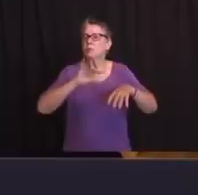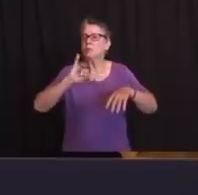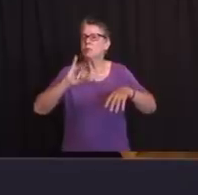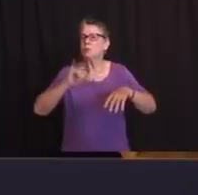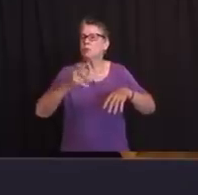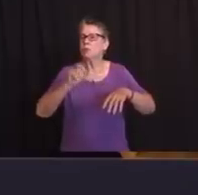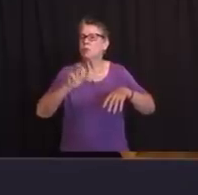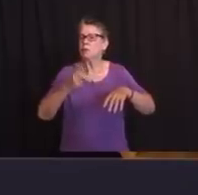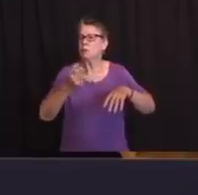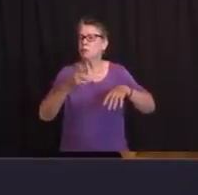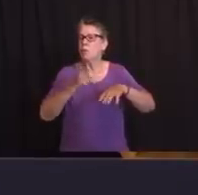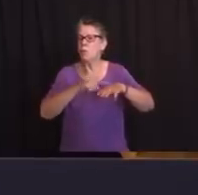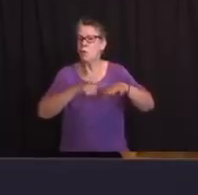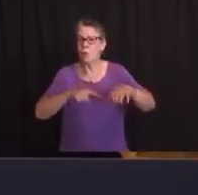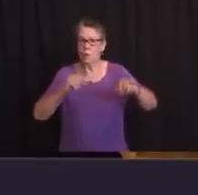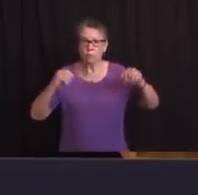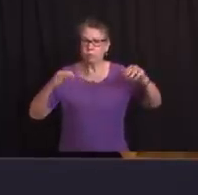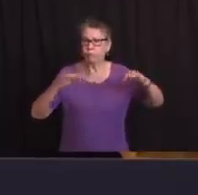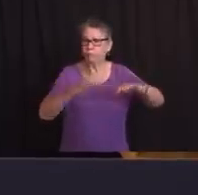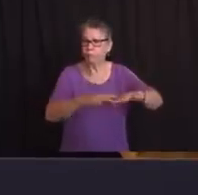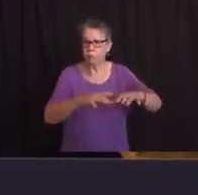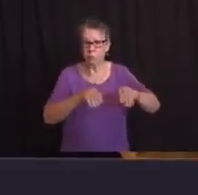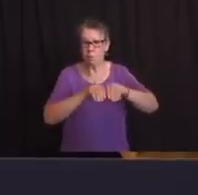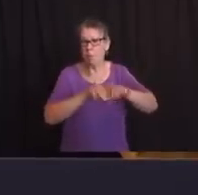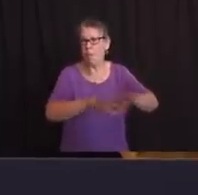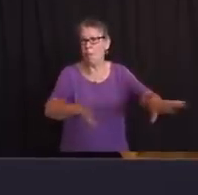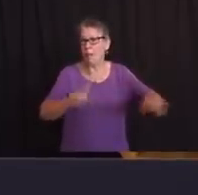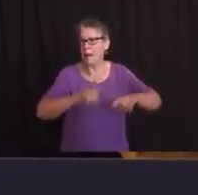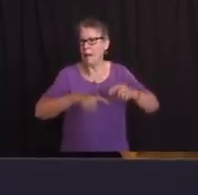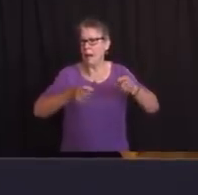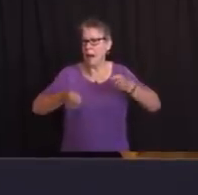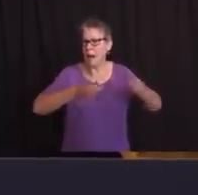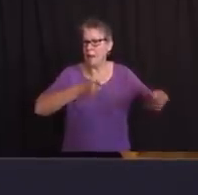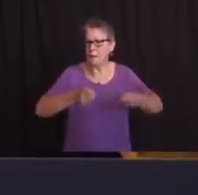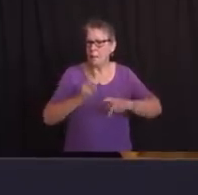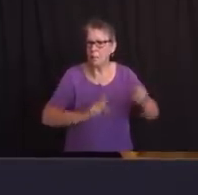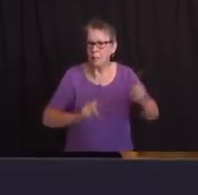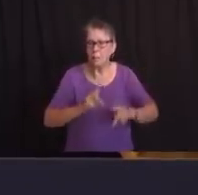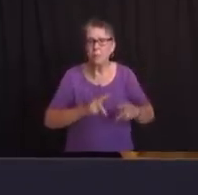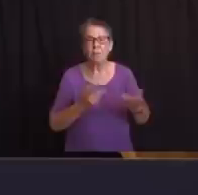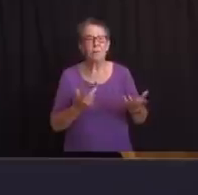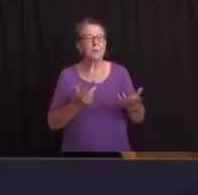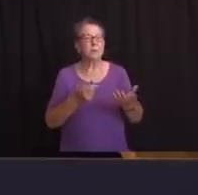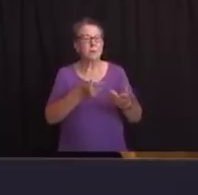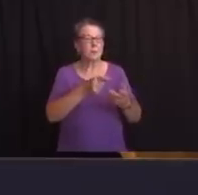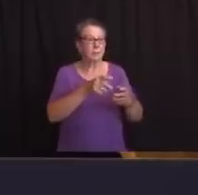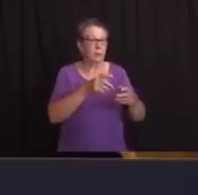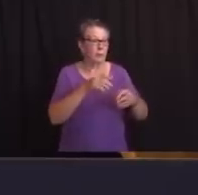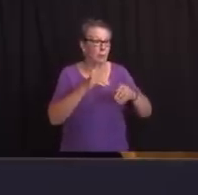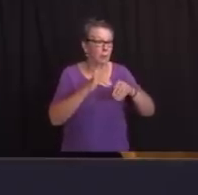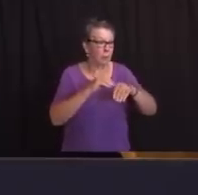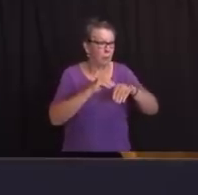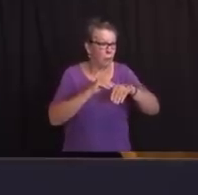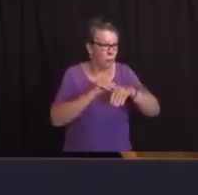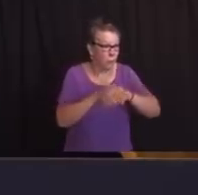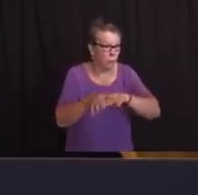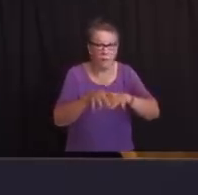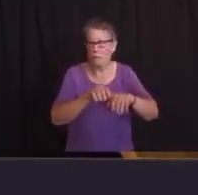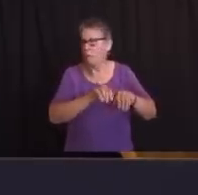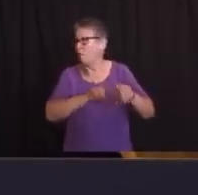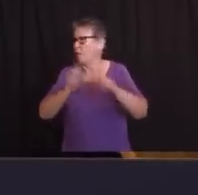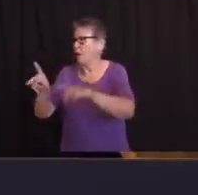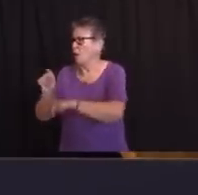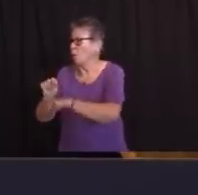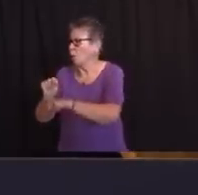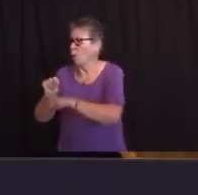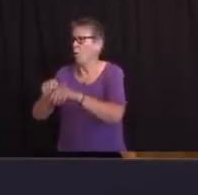to try to get workers back to work? Thanks. Thank you. I think, Judy, you tell me if you see this differently. I think we need to see